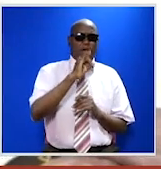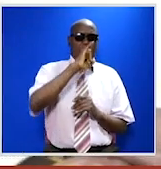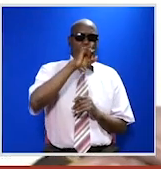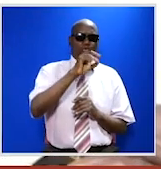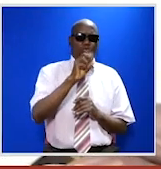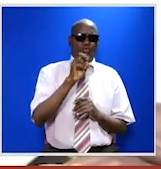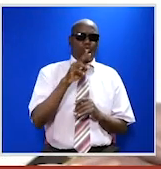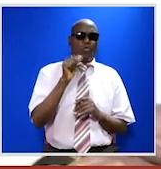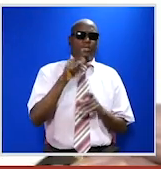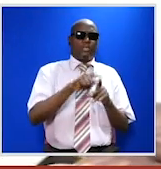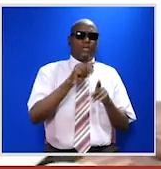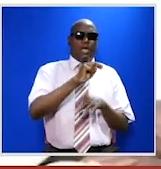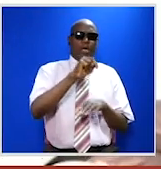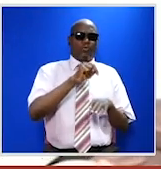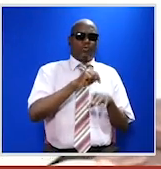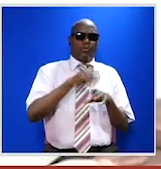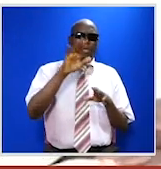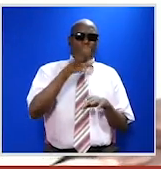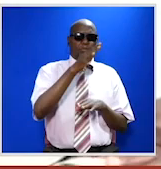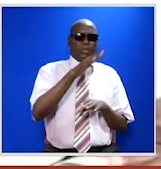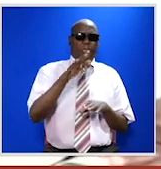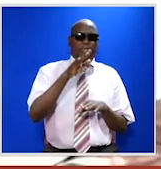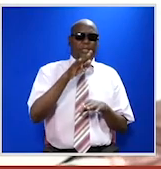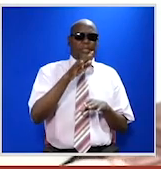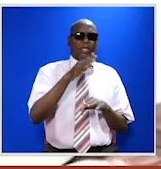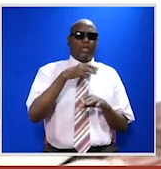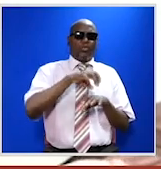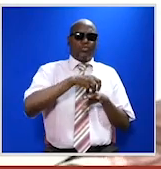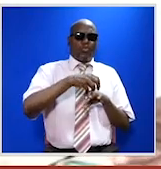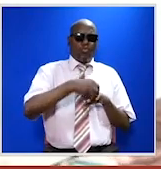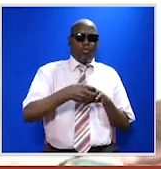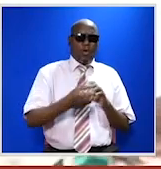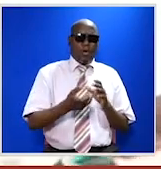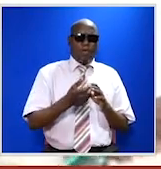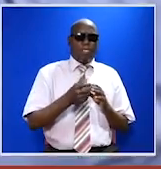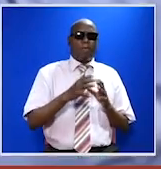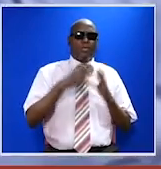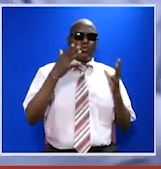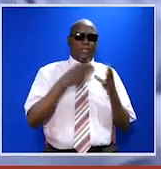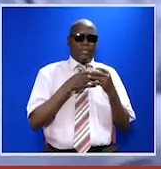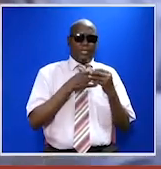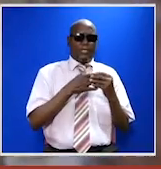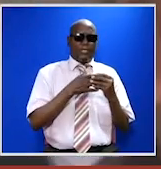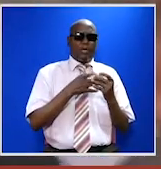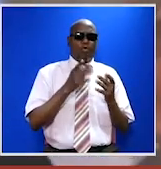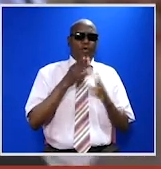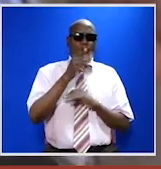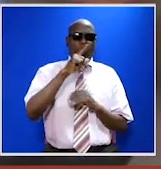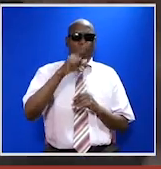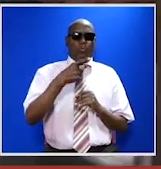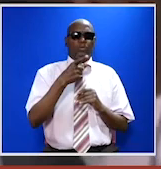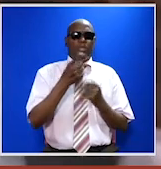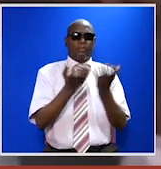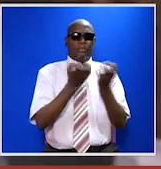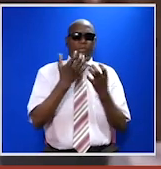National Assembly Majority Leader Kimani Ichung'wa, is expected to serve over 1,000 traders in the county. Among